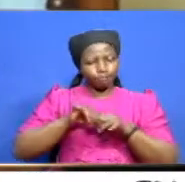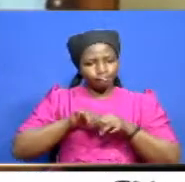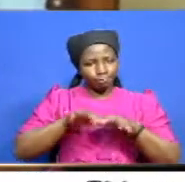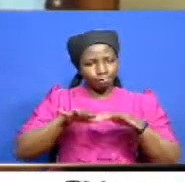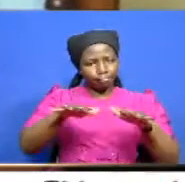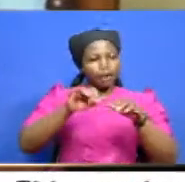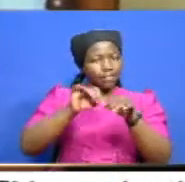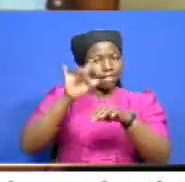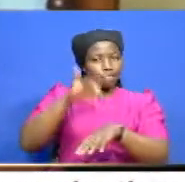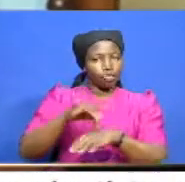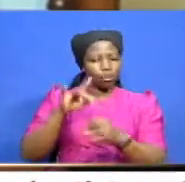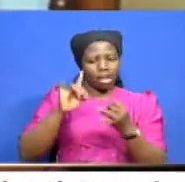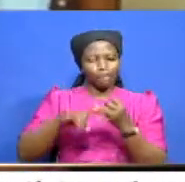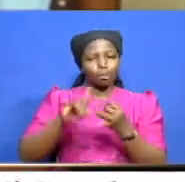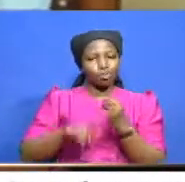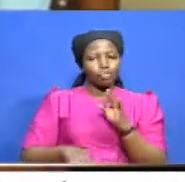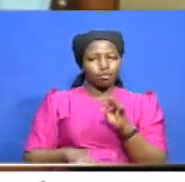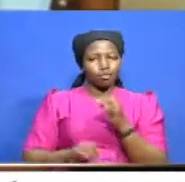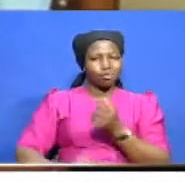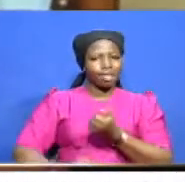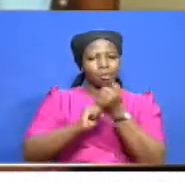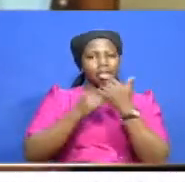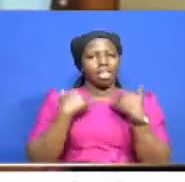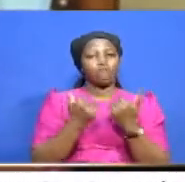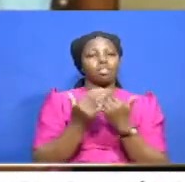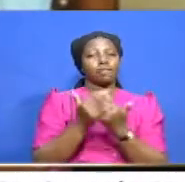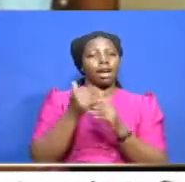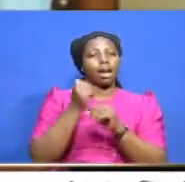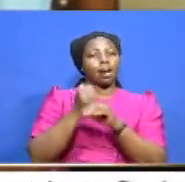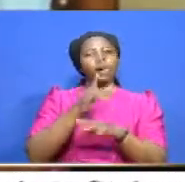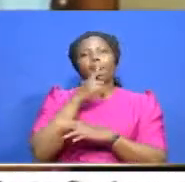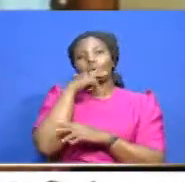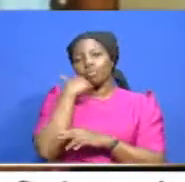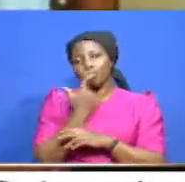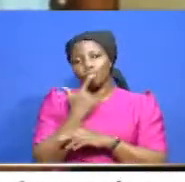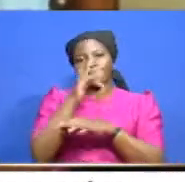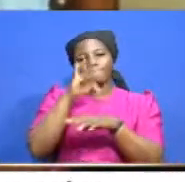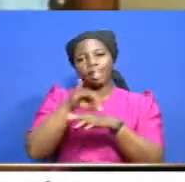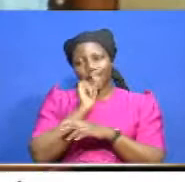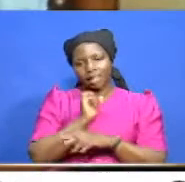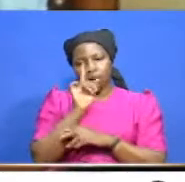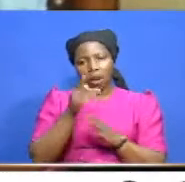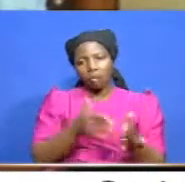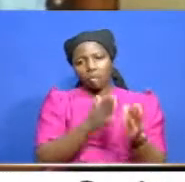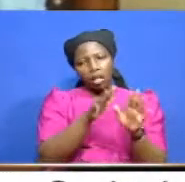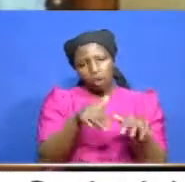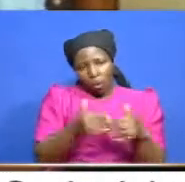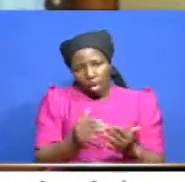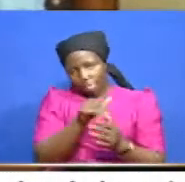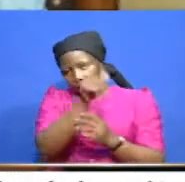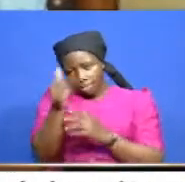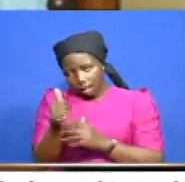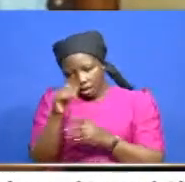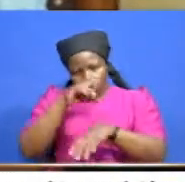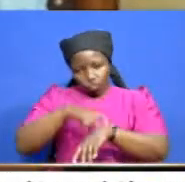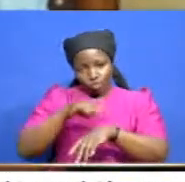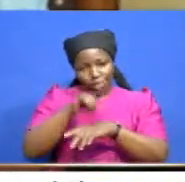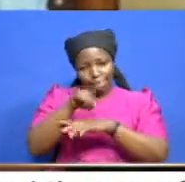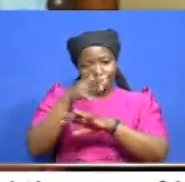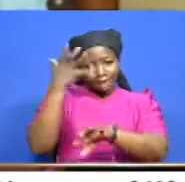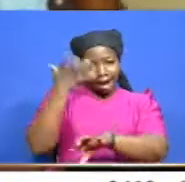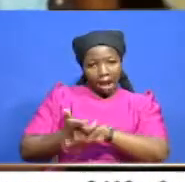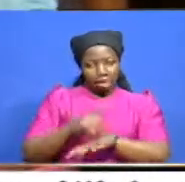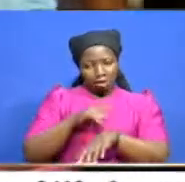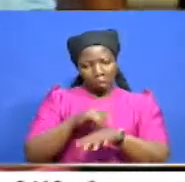two, to support the healthcare workers who have been affected in one way or the other during this difficult